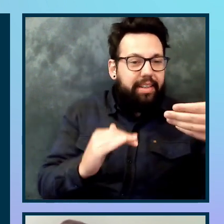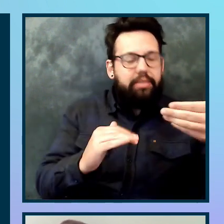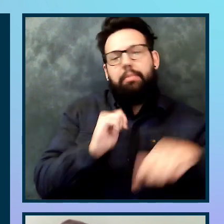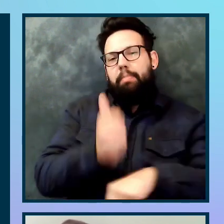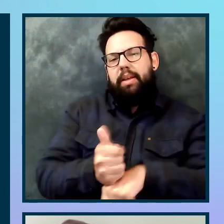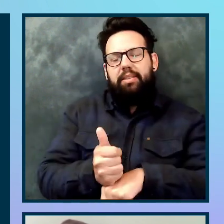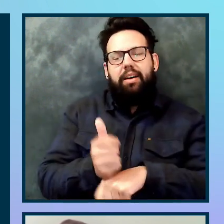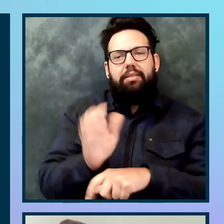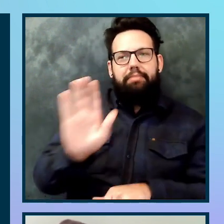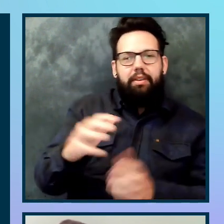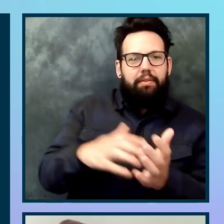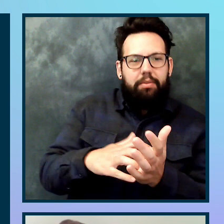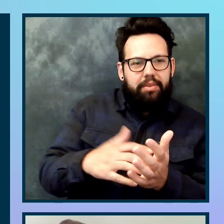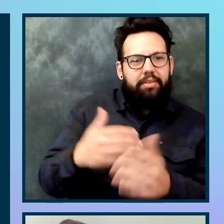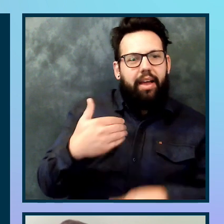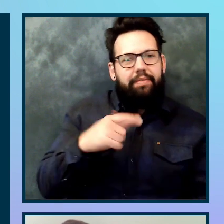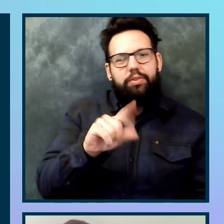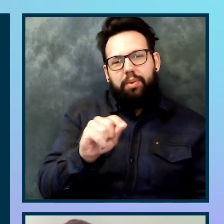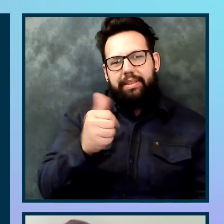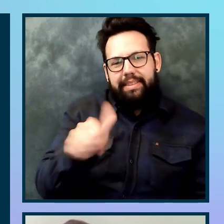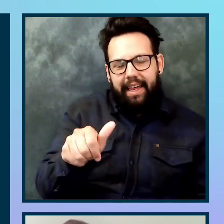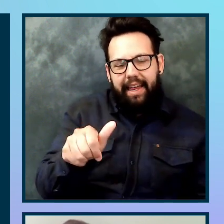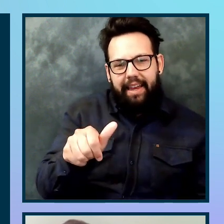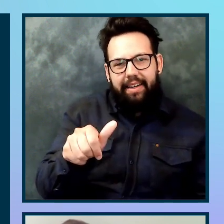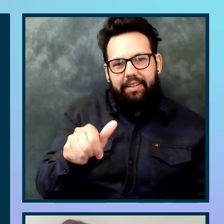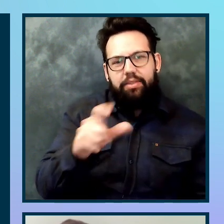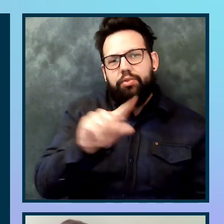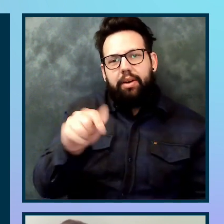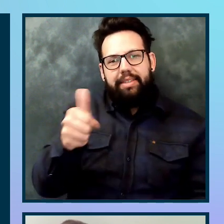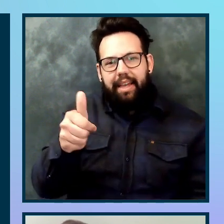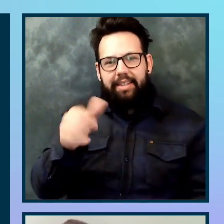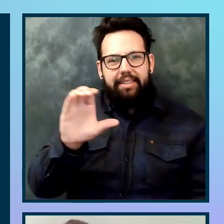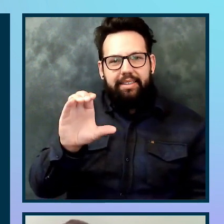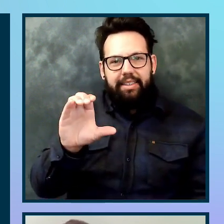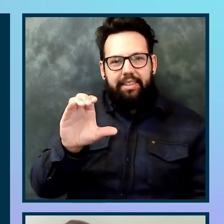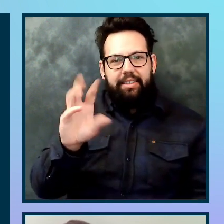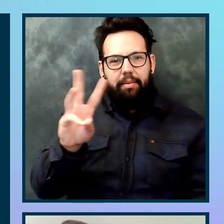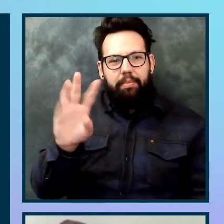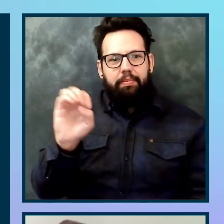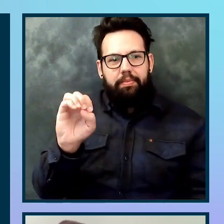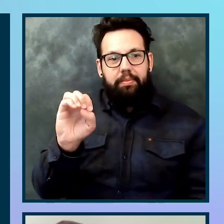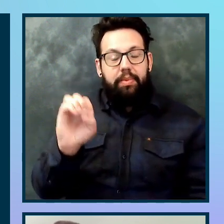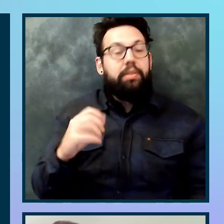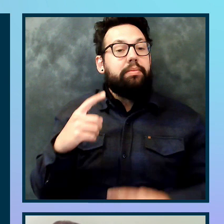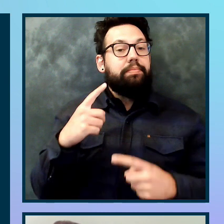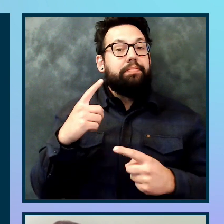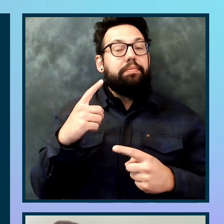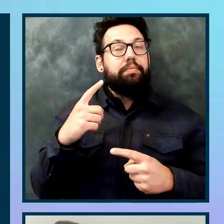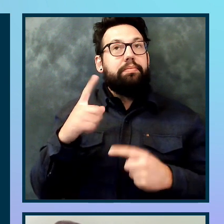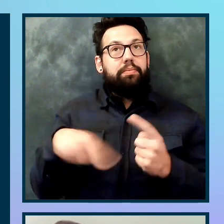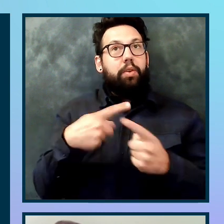we have like 2010 CWE on the cusp and so on. So when we have nested items, then the accessibility gets even more complex.